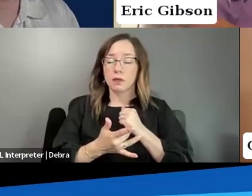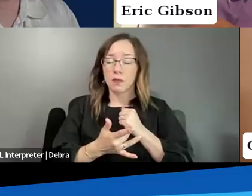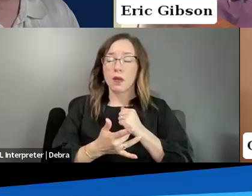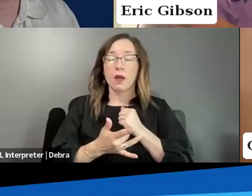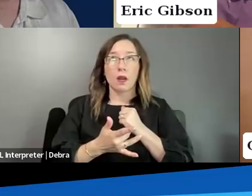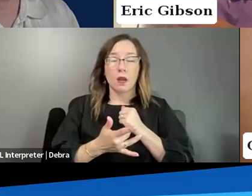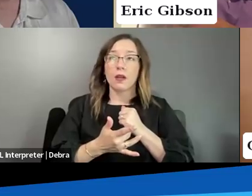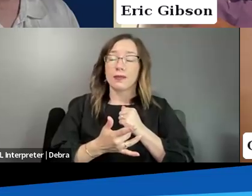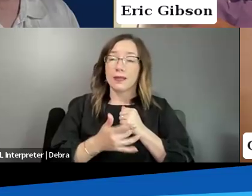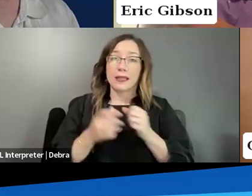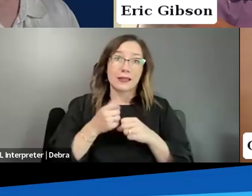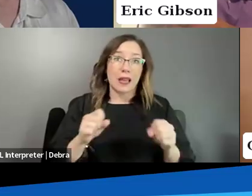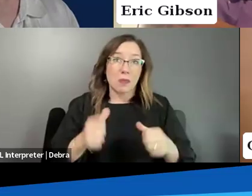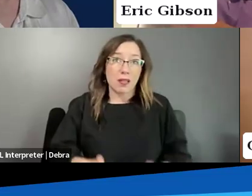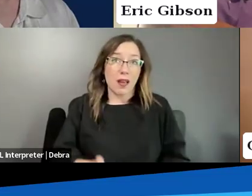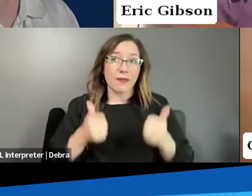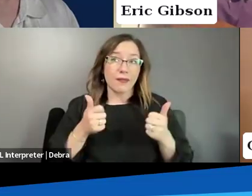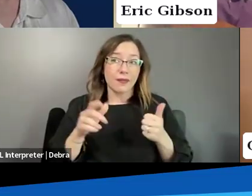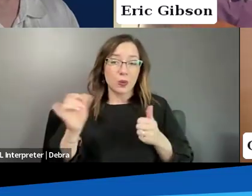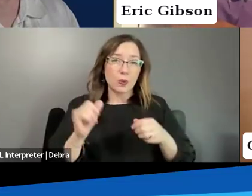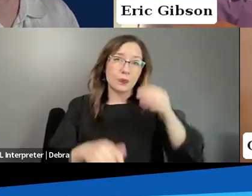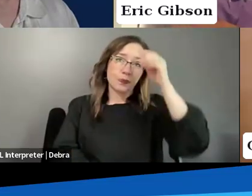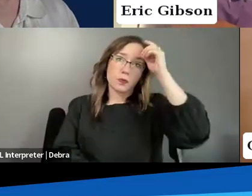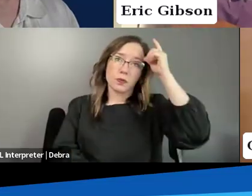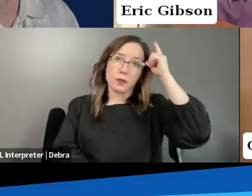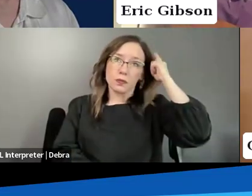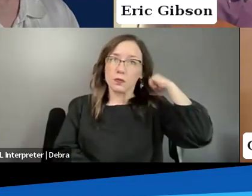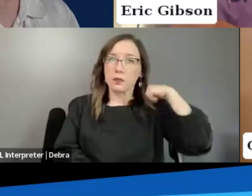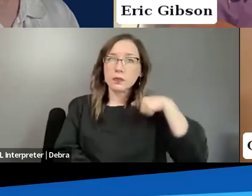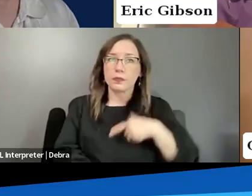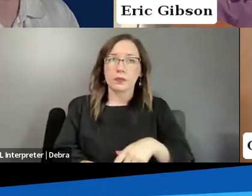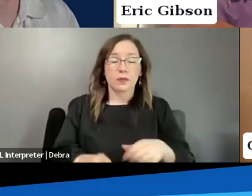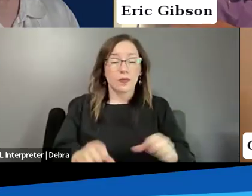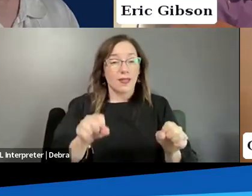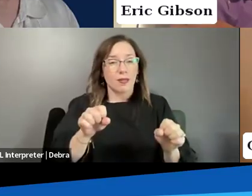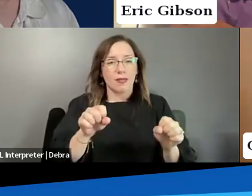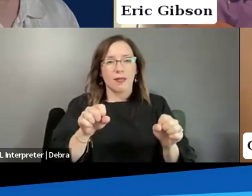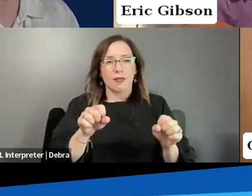my life too, because the ability to do